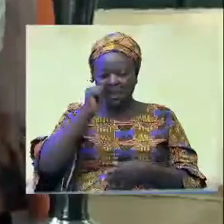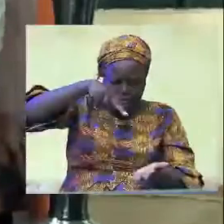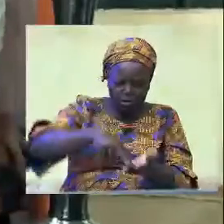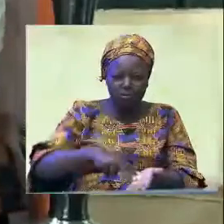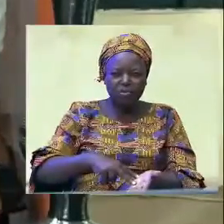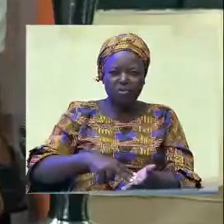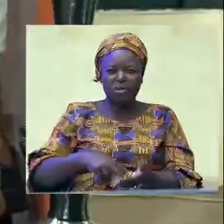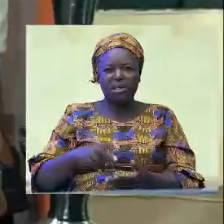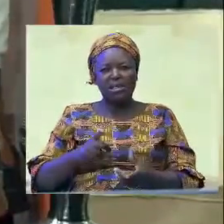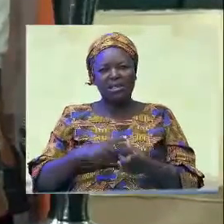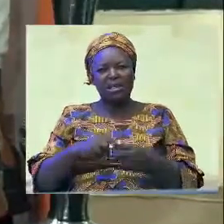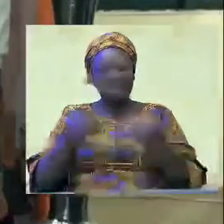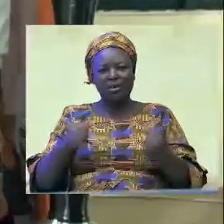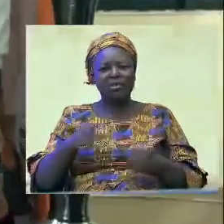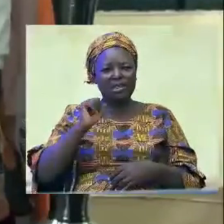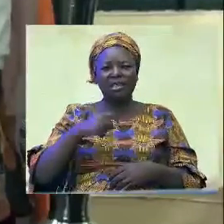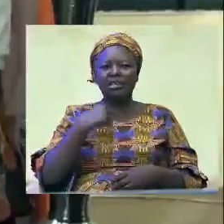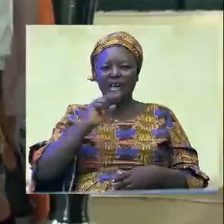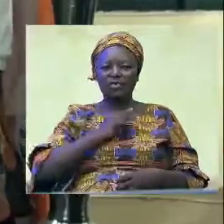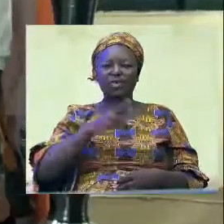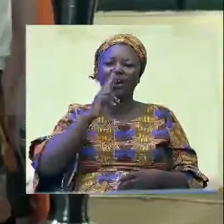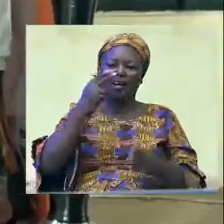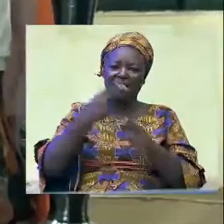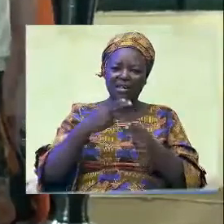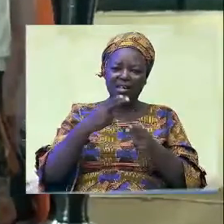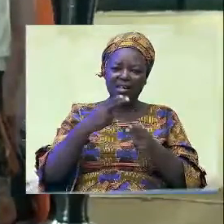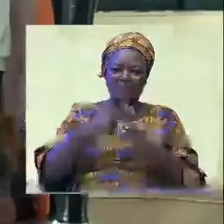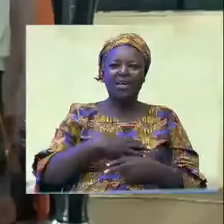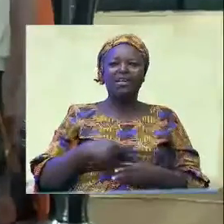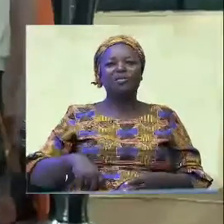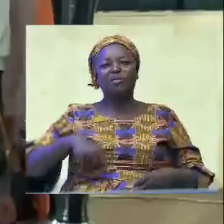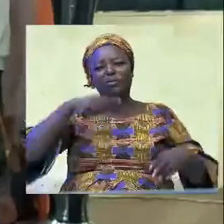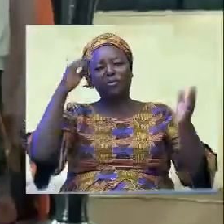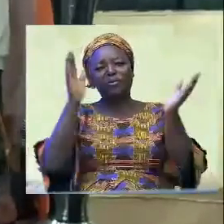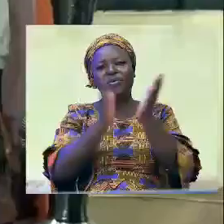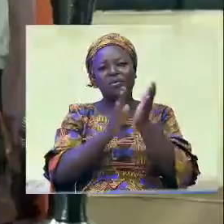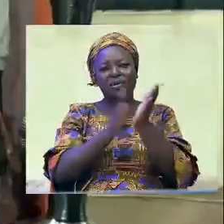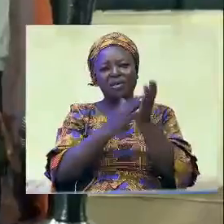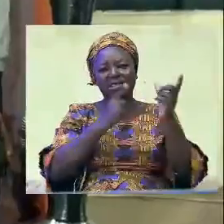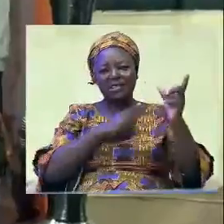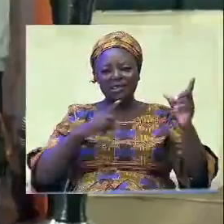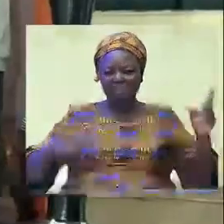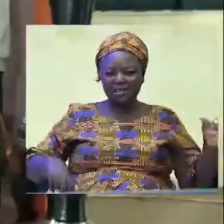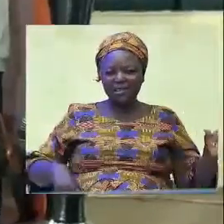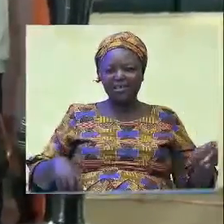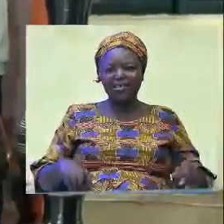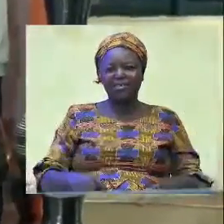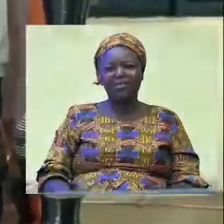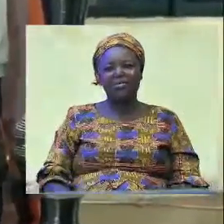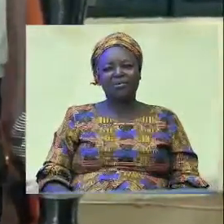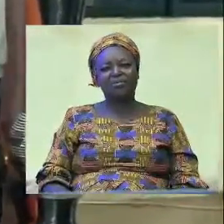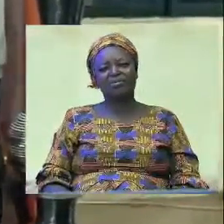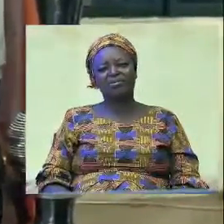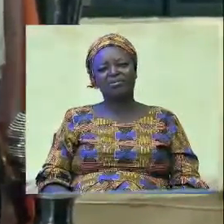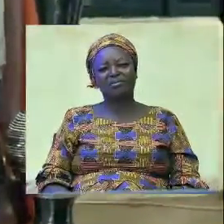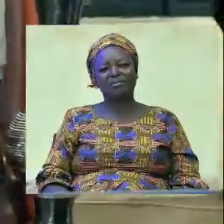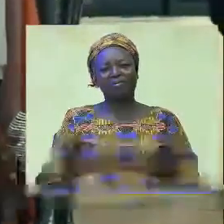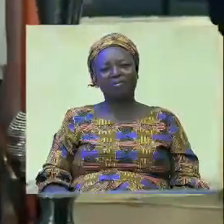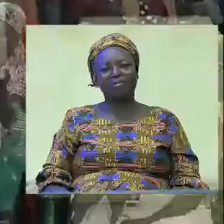smiling. Look at her. She can say her name. She can tell you who she is. Praise the